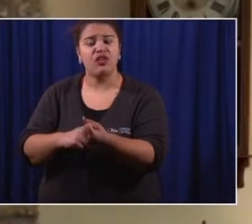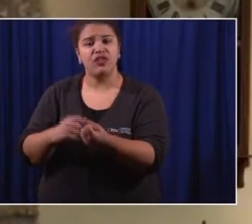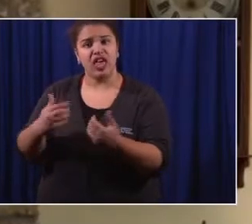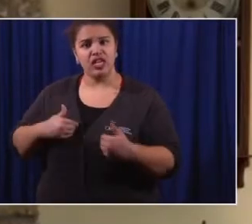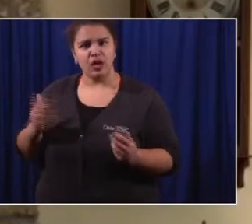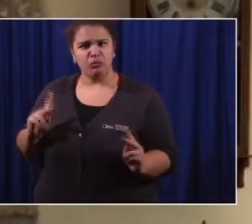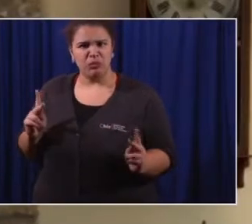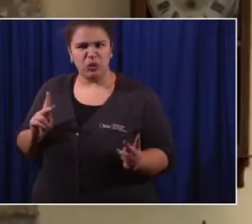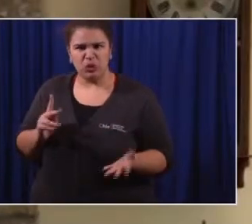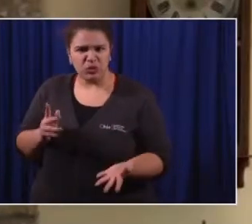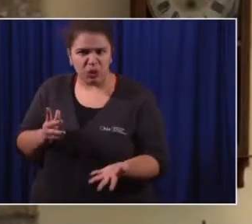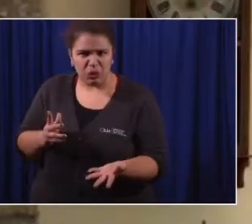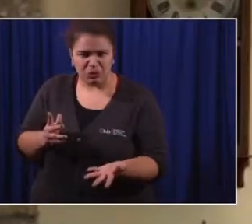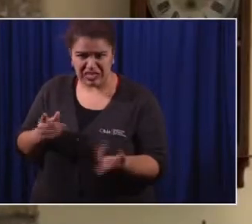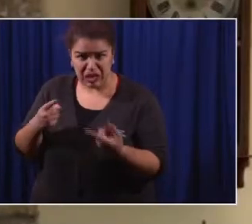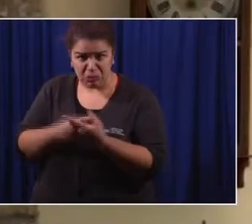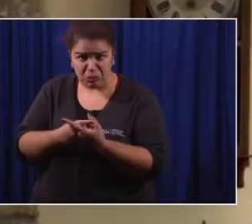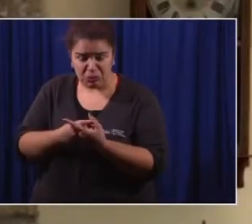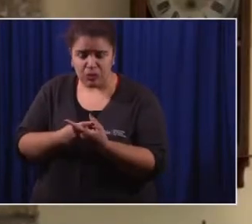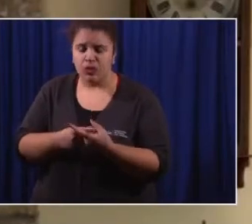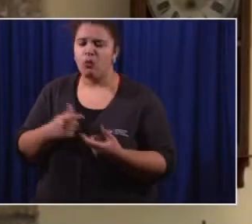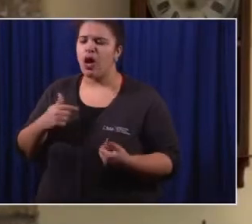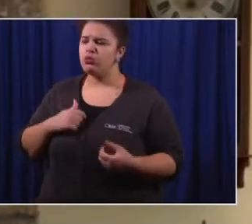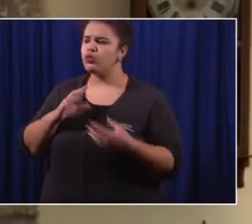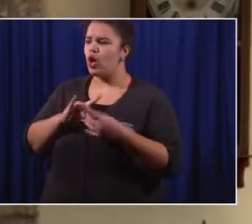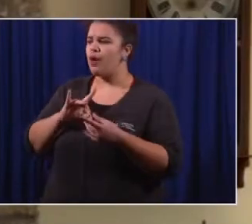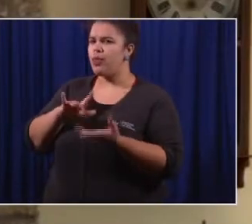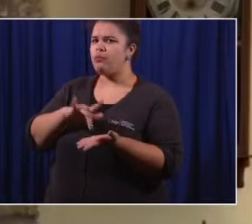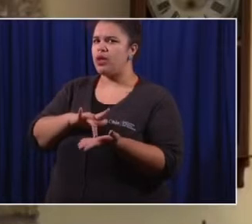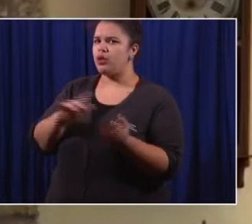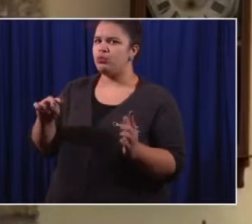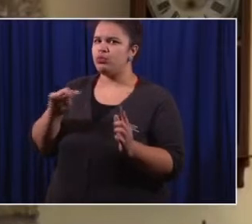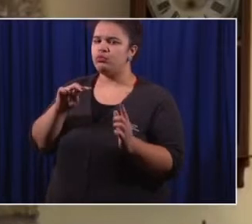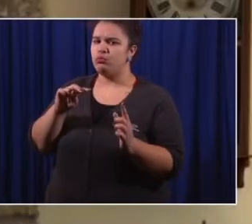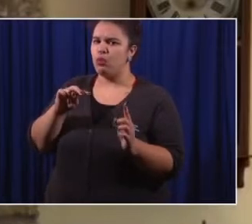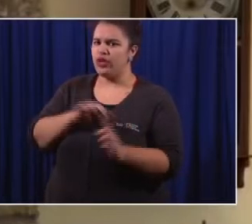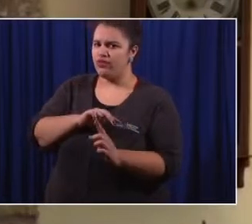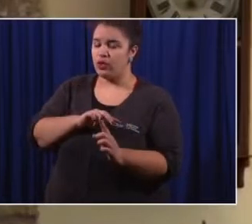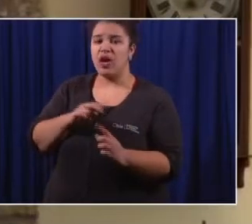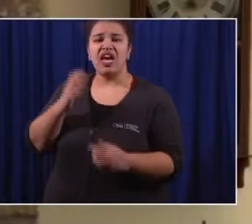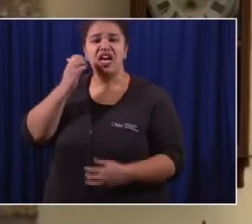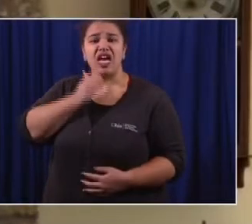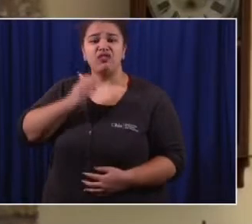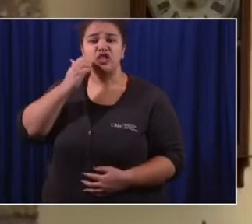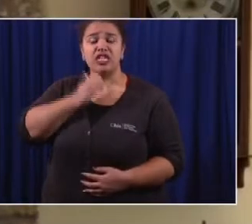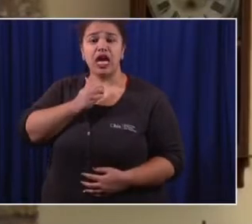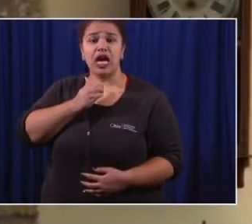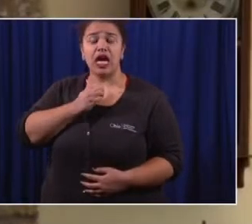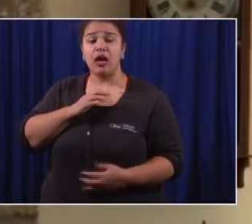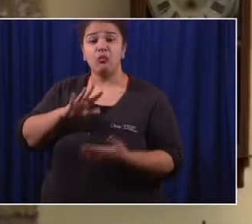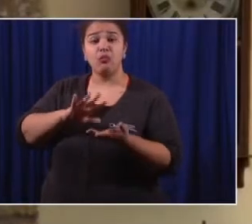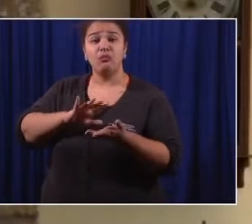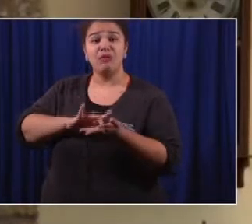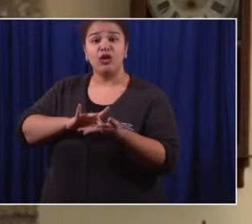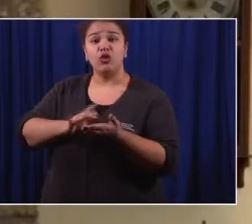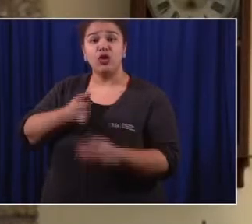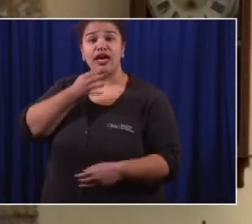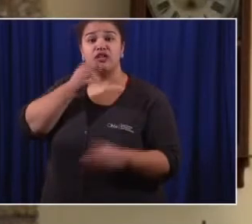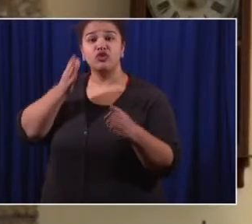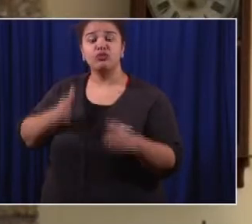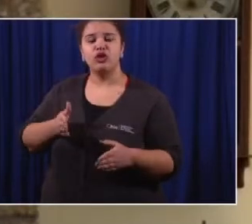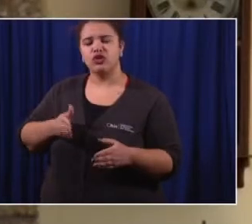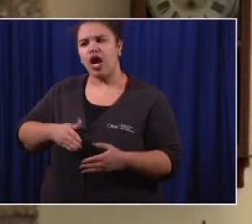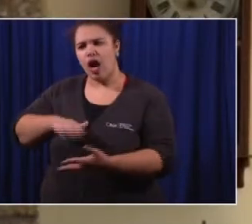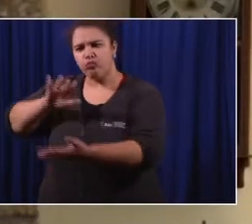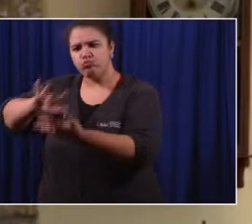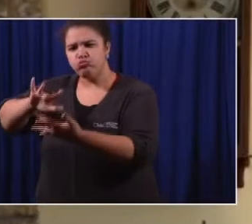medical point of view. And look, what we do every day is we talk to the best medical people that we can find. That includes the White House people.